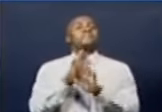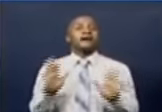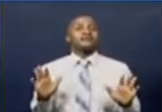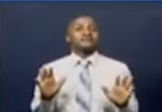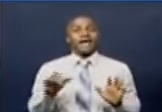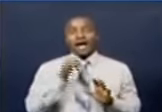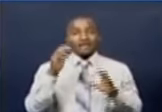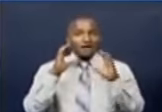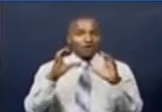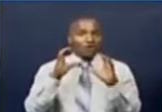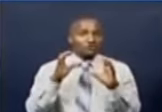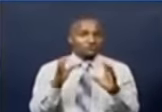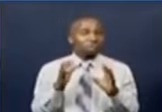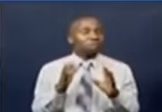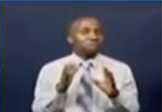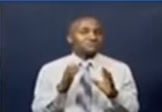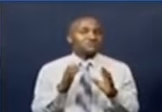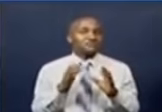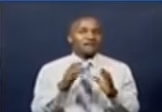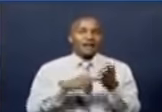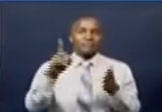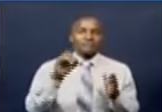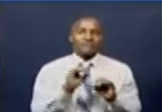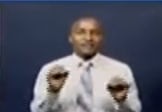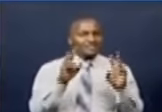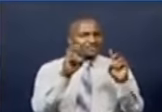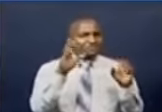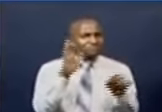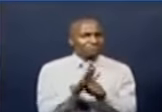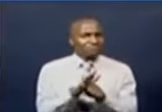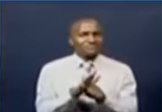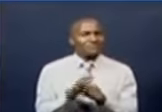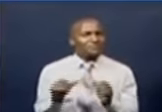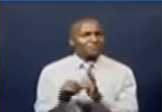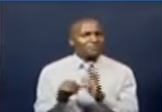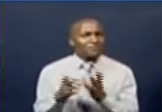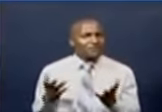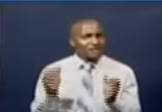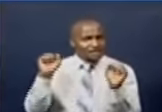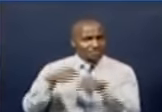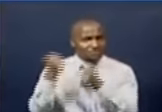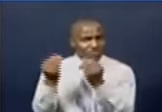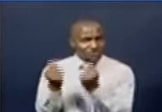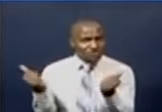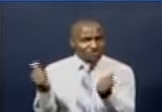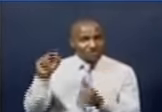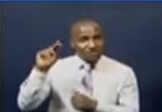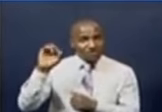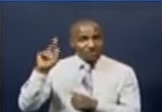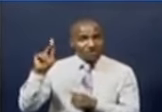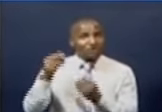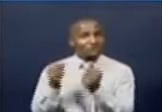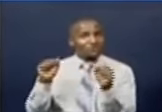not getting accredited, and other issues that happened there. What are we saying? There's nothing that can be done to NOC because this has